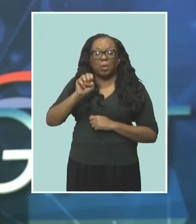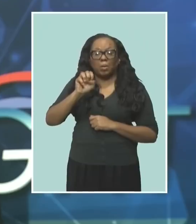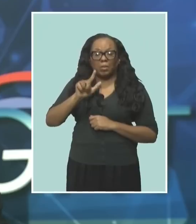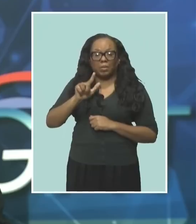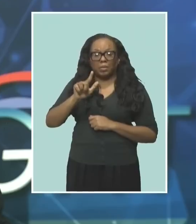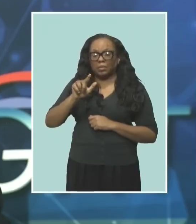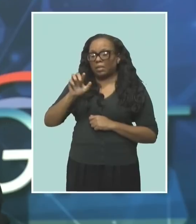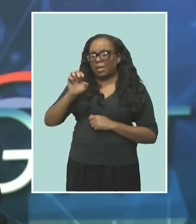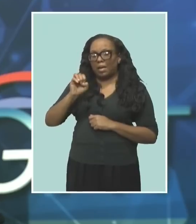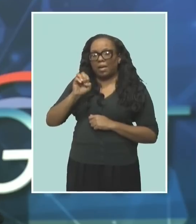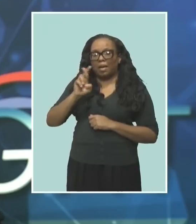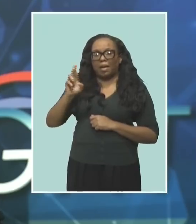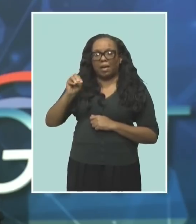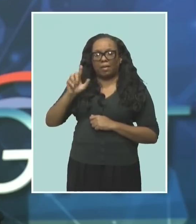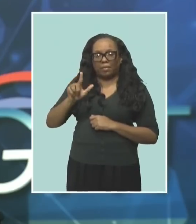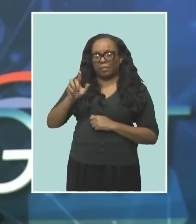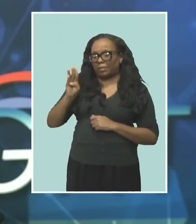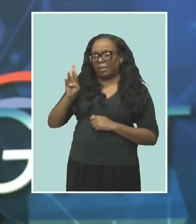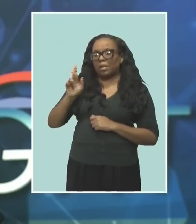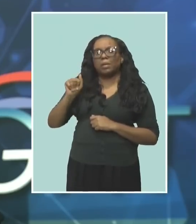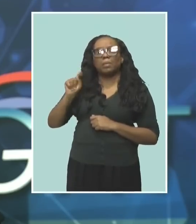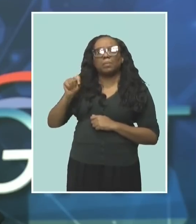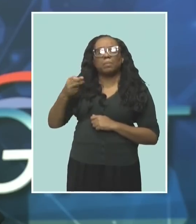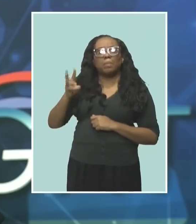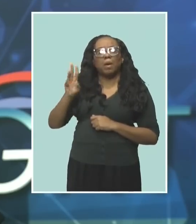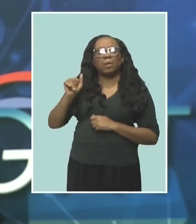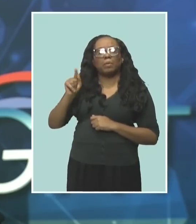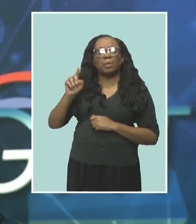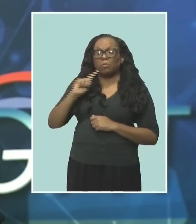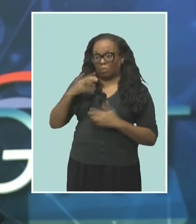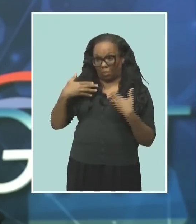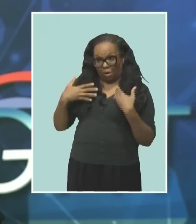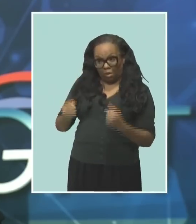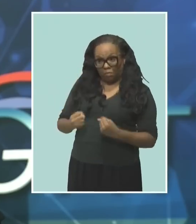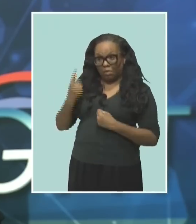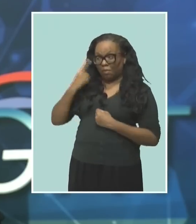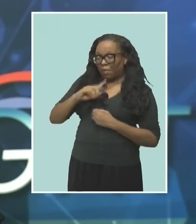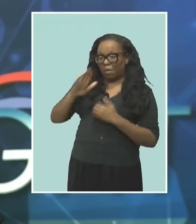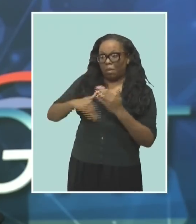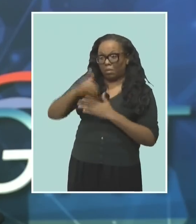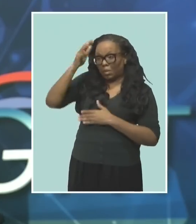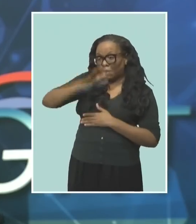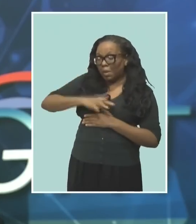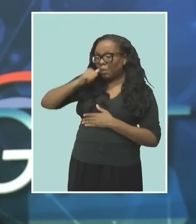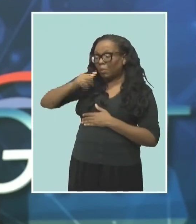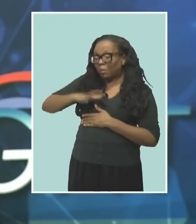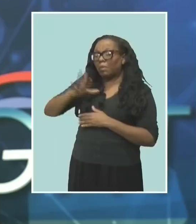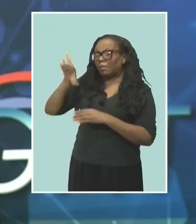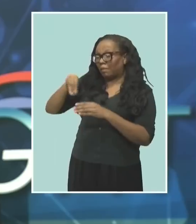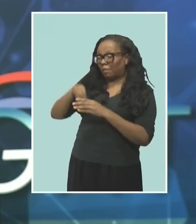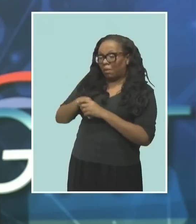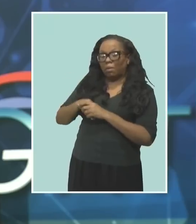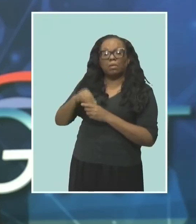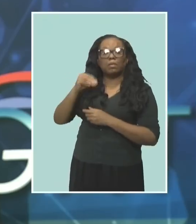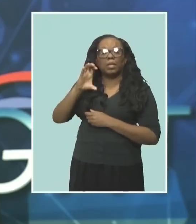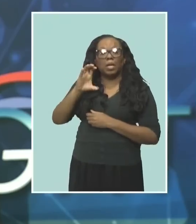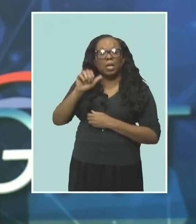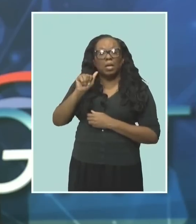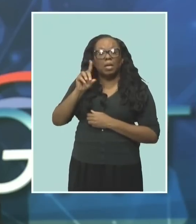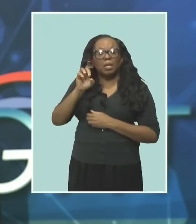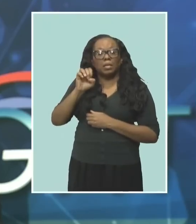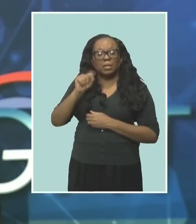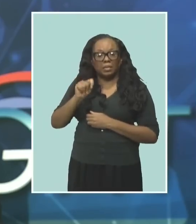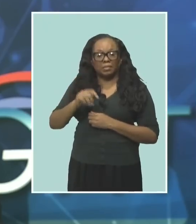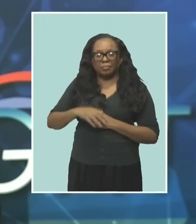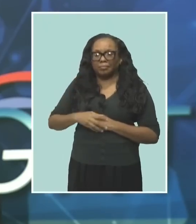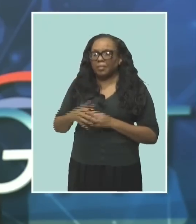Cadet Corps, is confident in the ability of the men and women of the 120-year-old organization. He notes a high